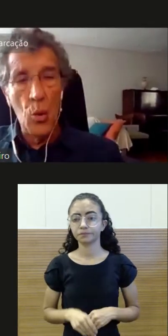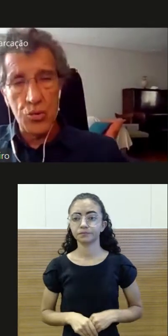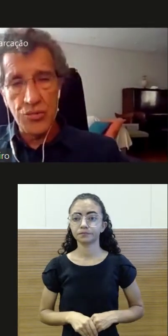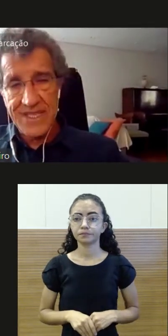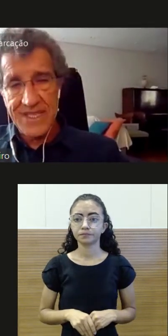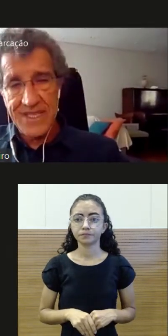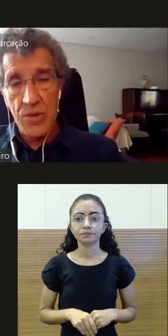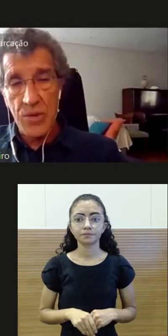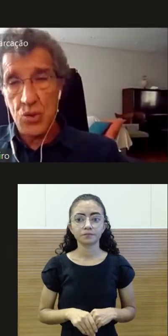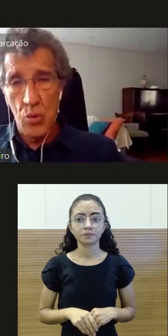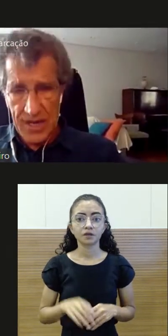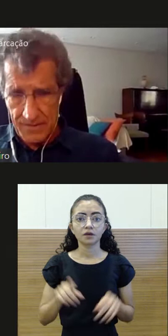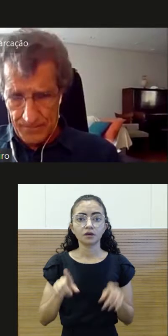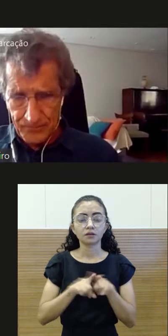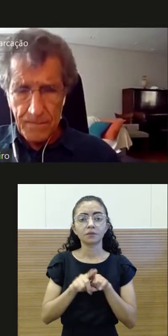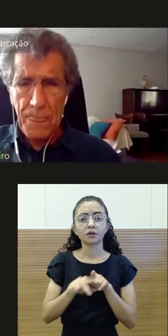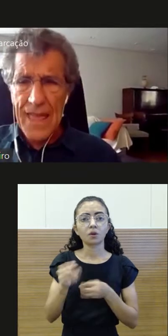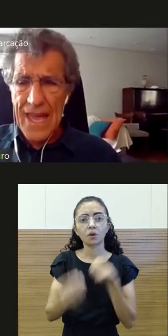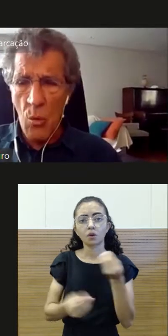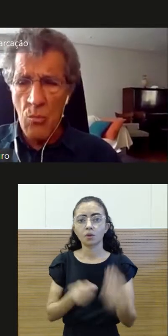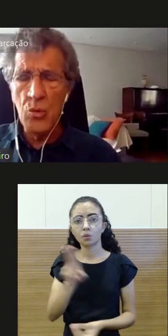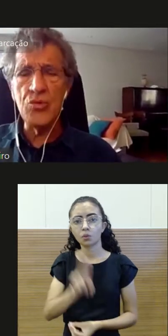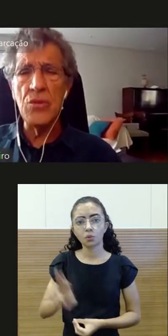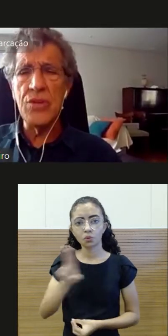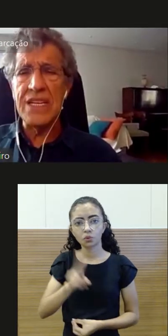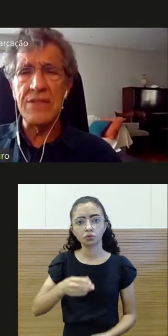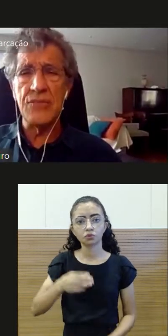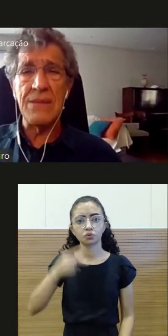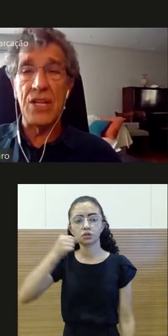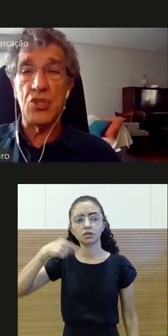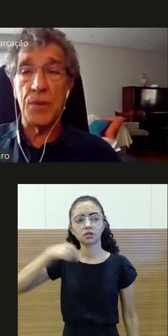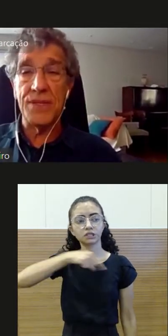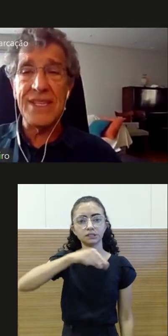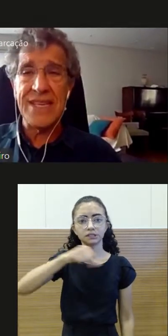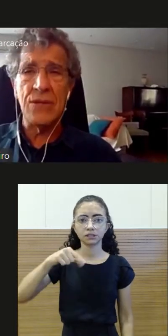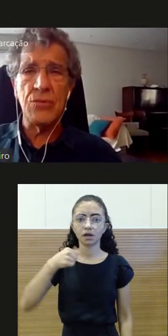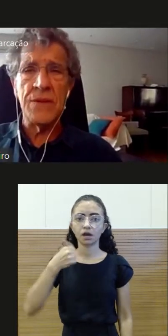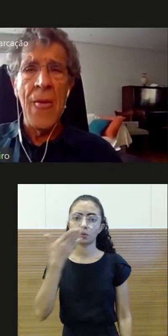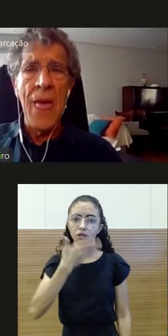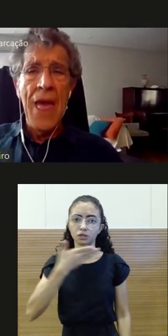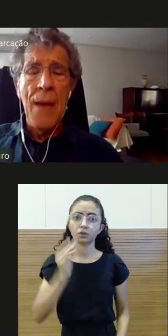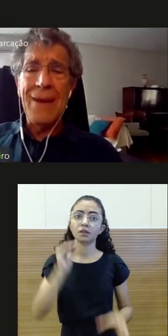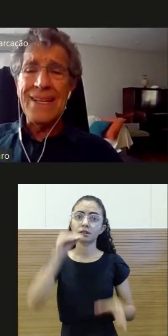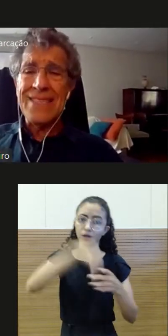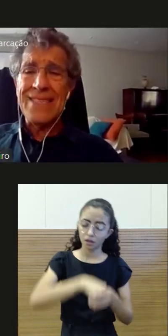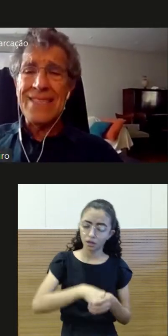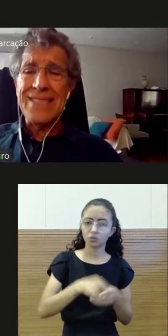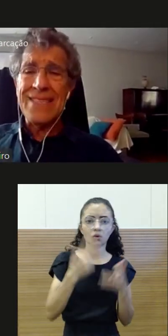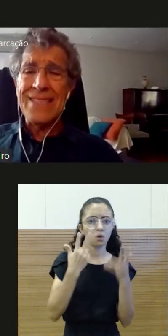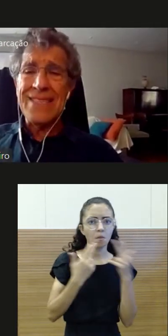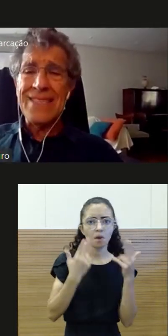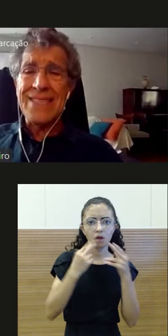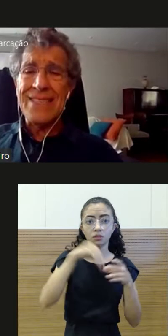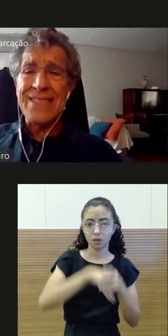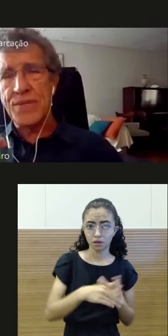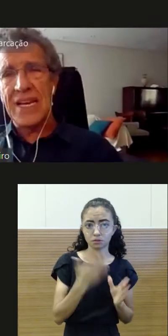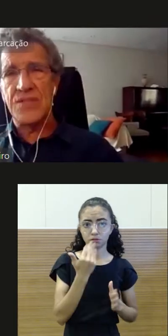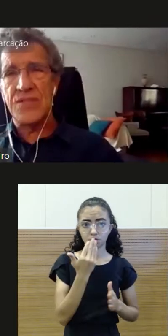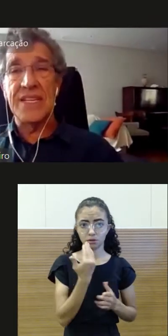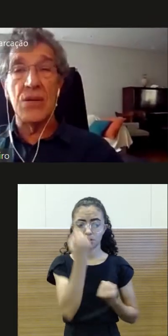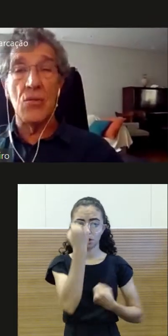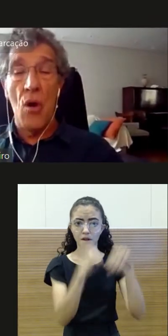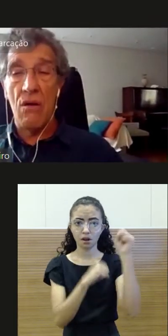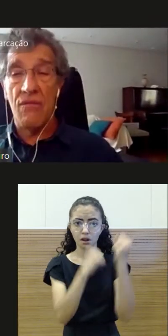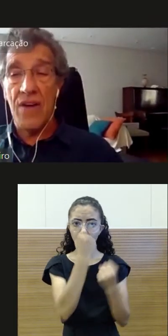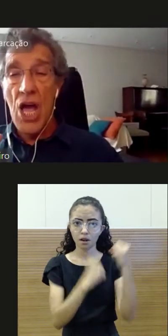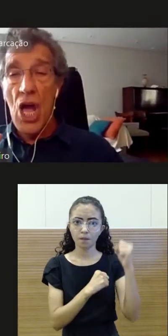the, the use of salt and sugar is common for the processed foods, but